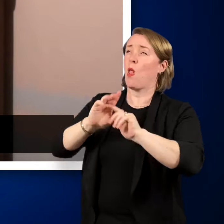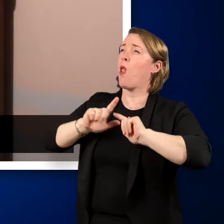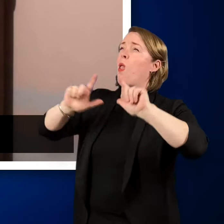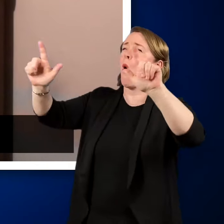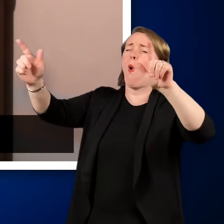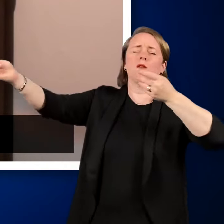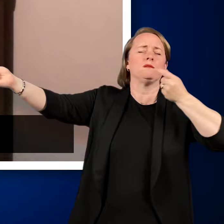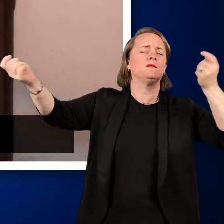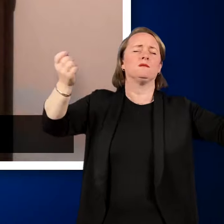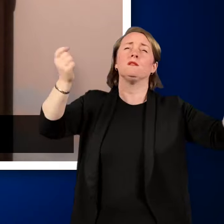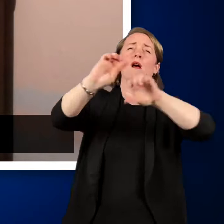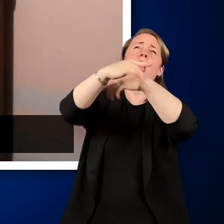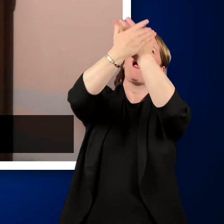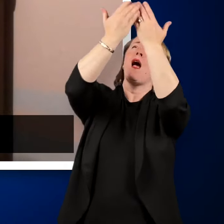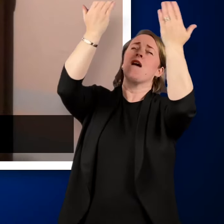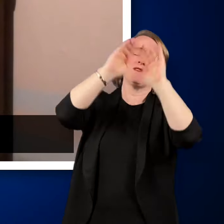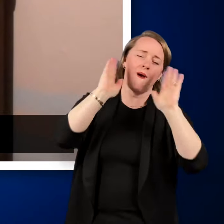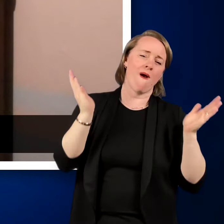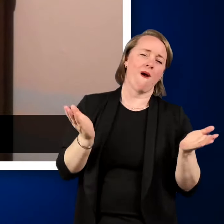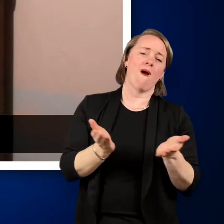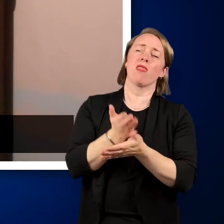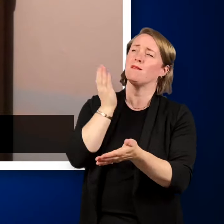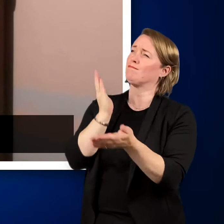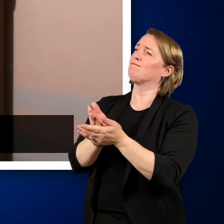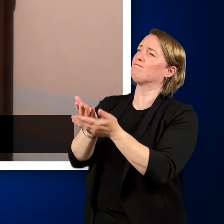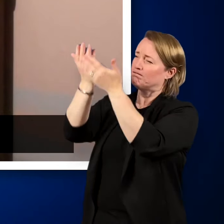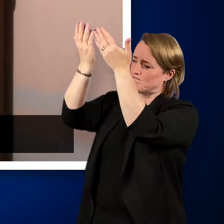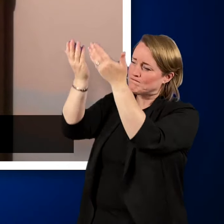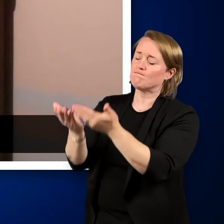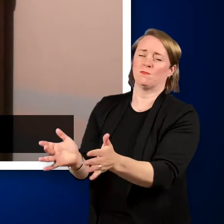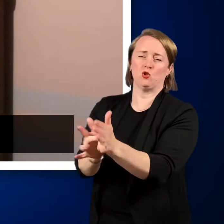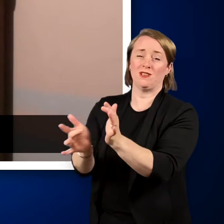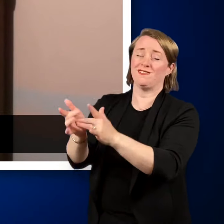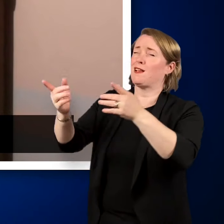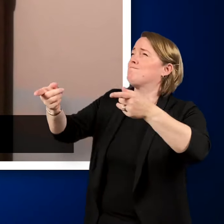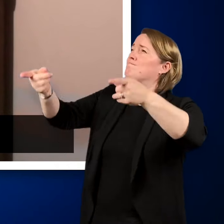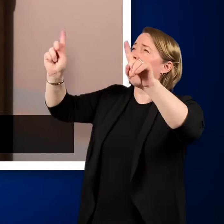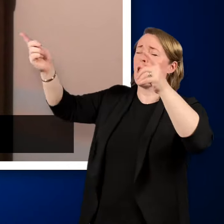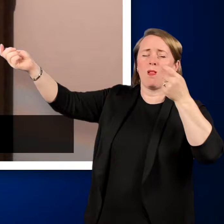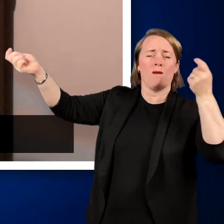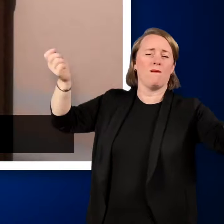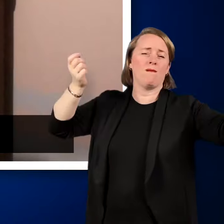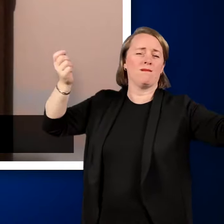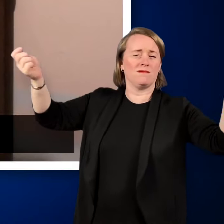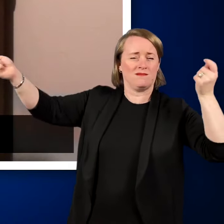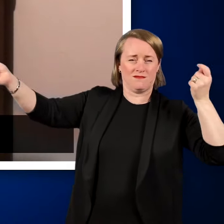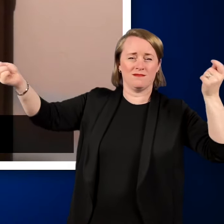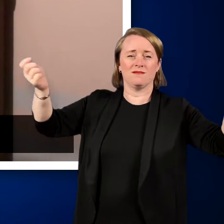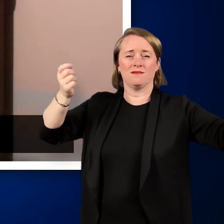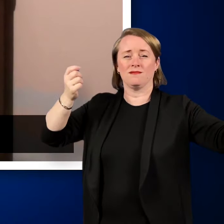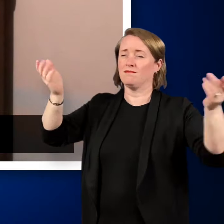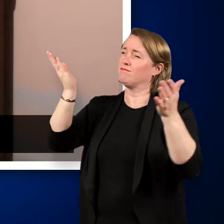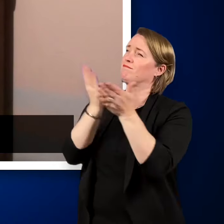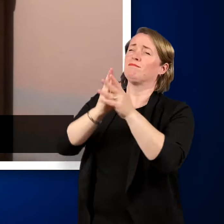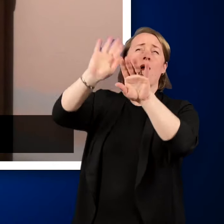Lord of heaven and earth. He's the Lord of heaven and earth. He's